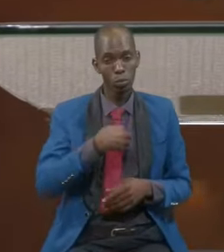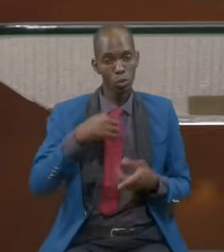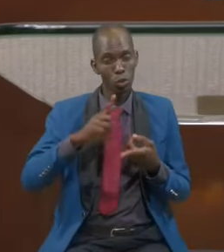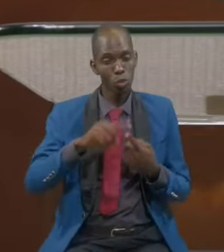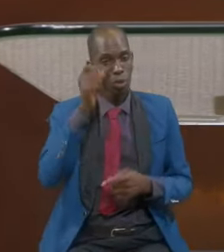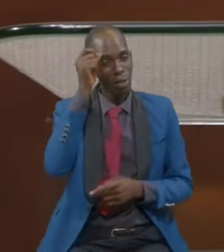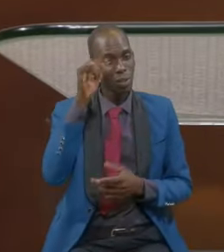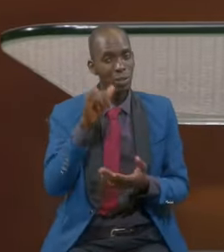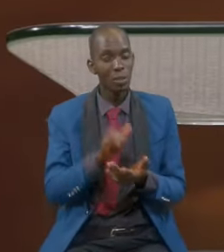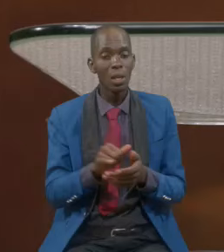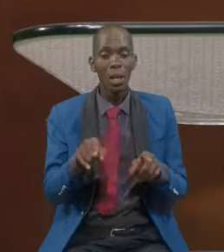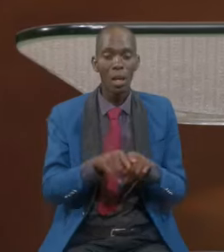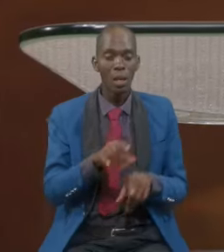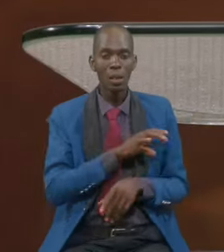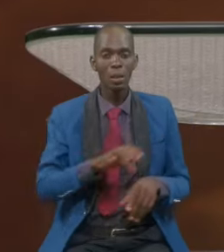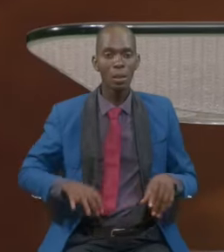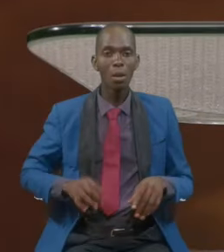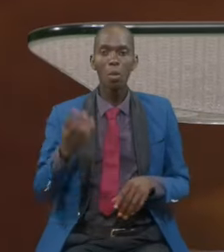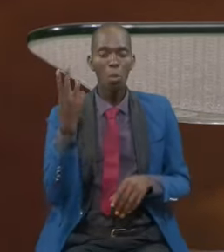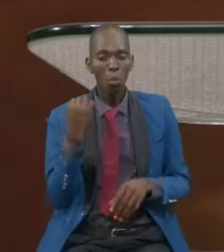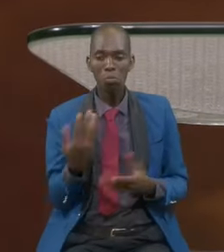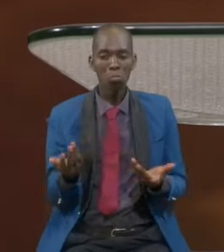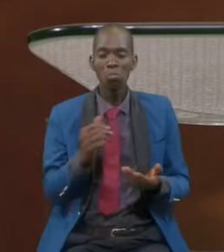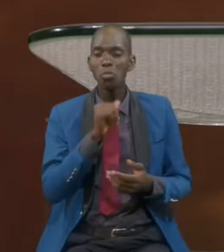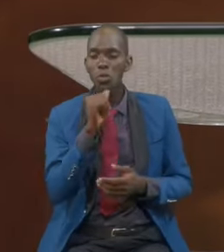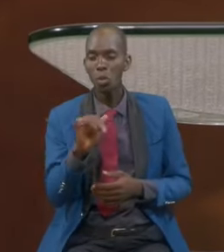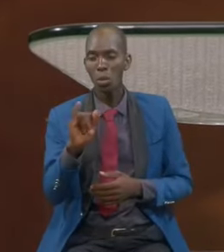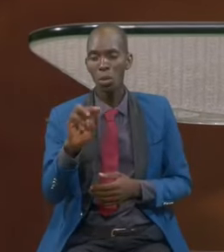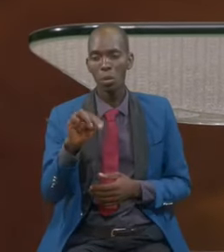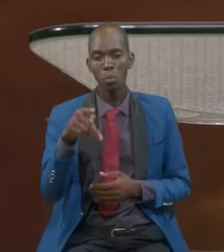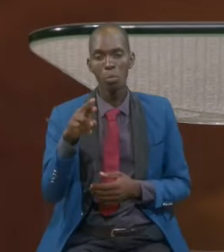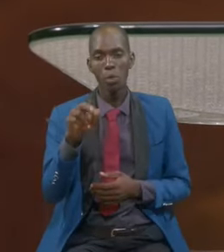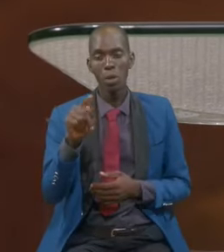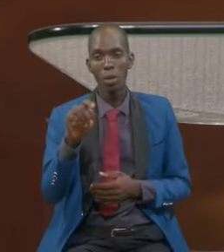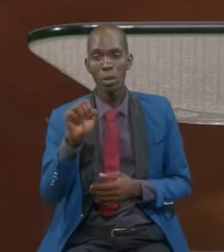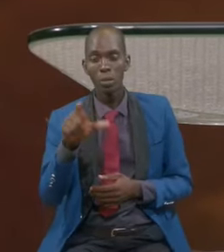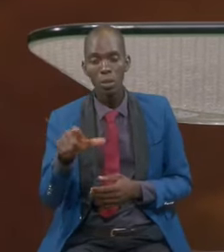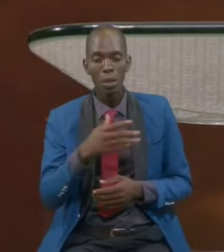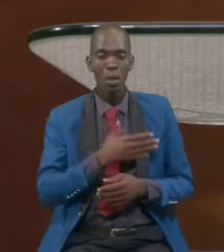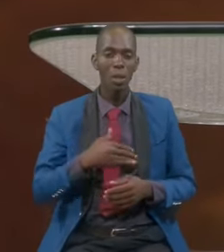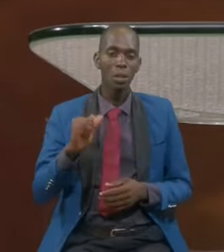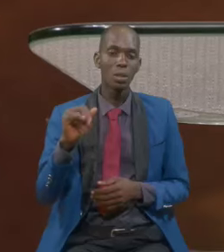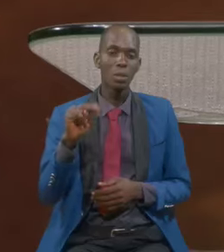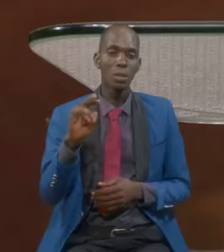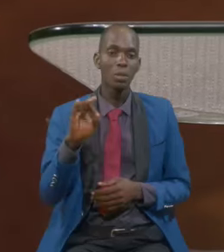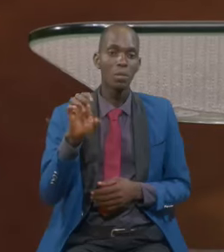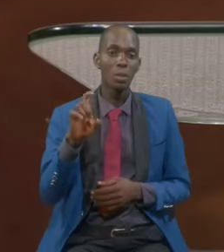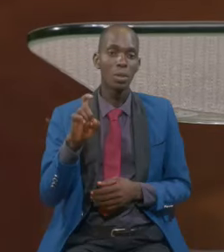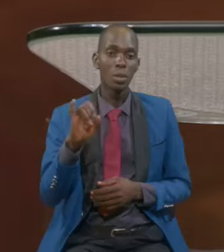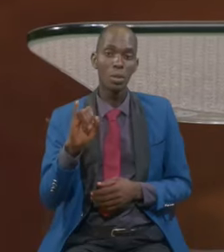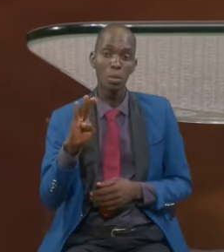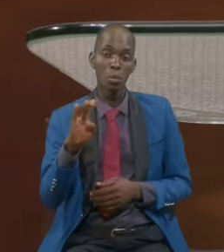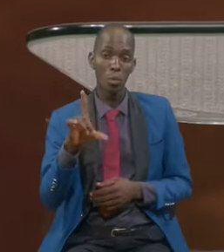was inflexible and impartial, invariable, at the time of his own